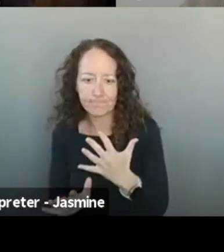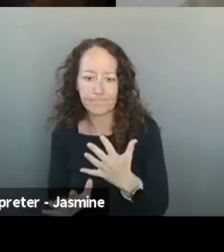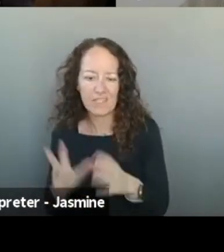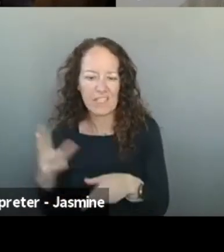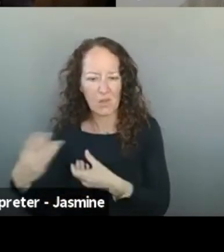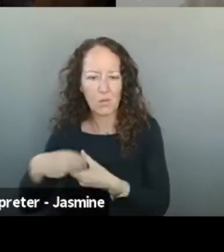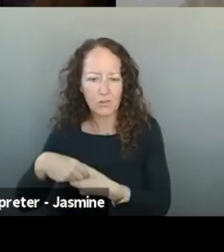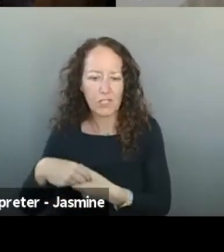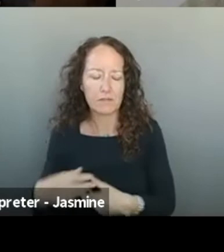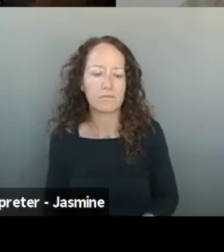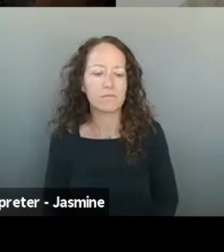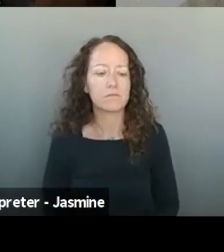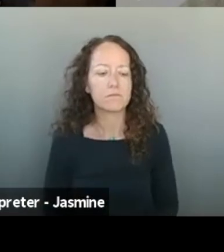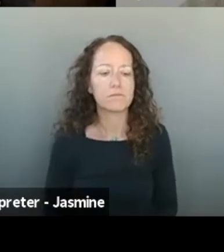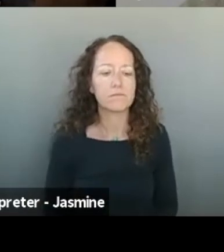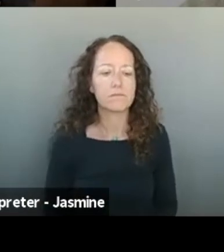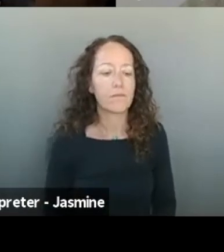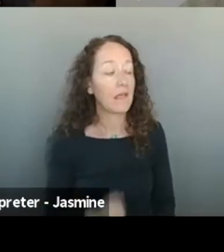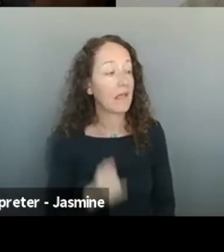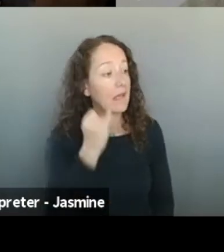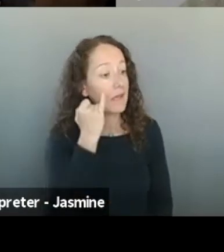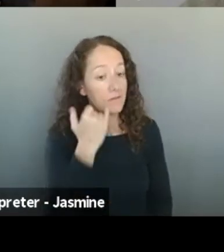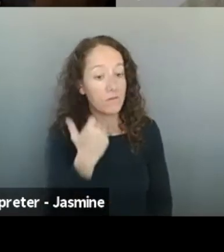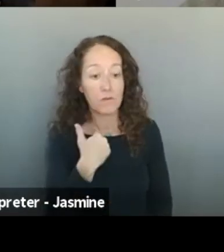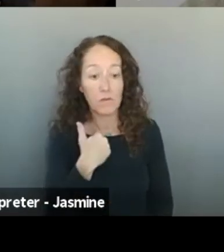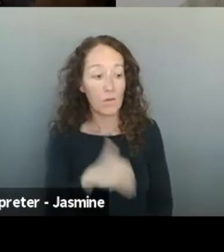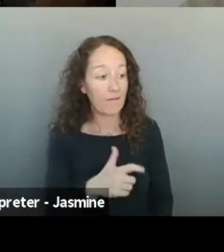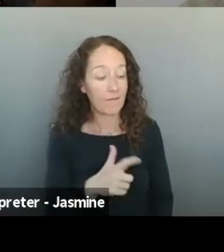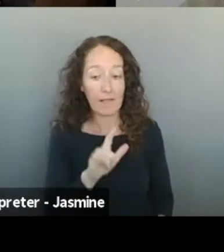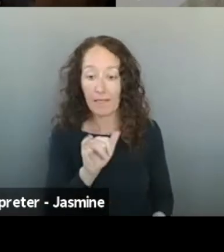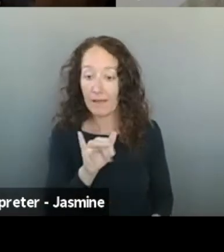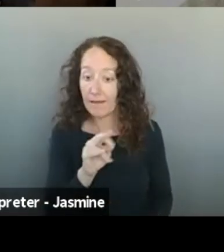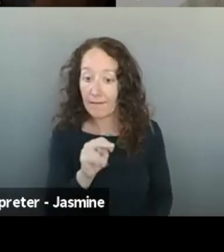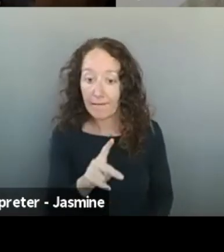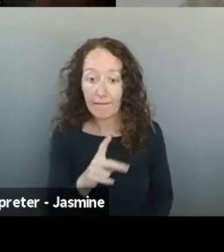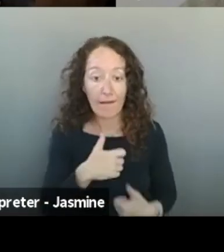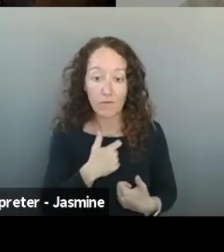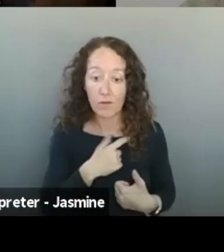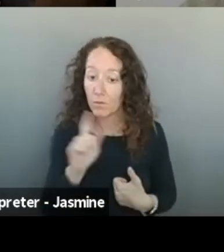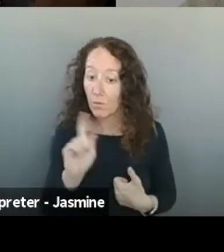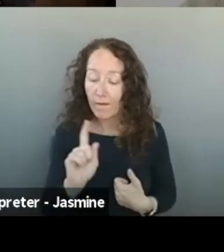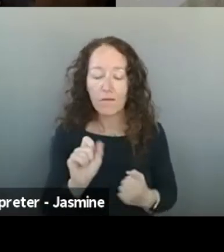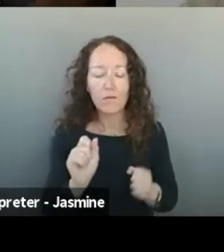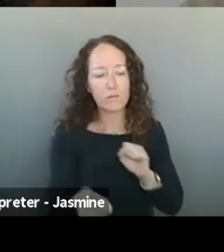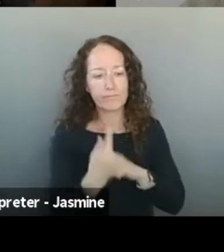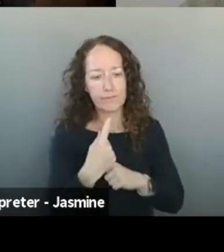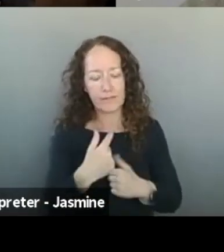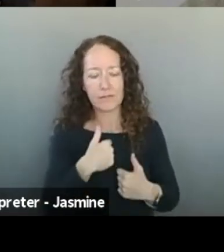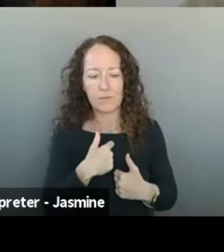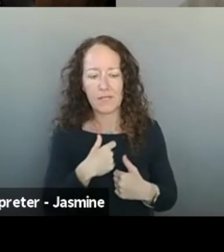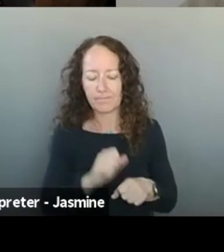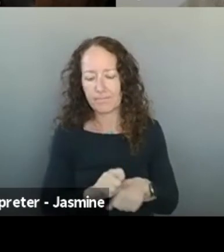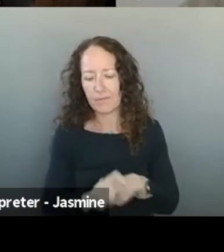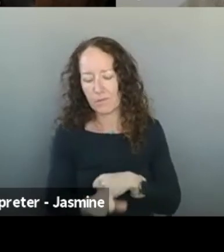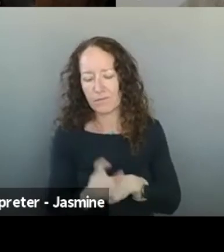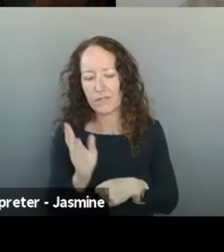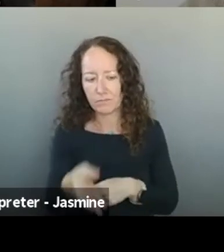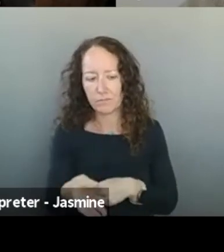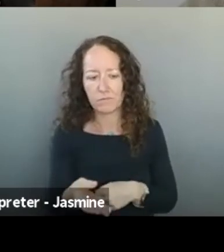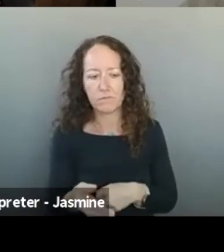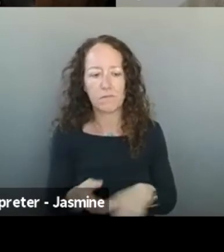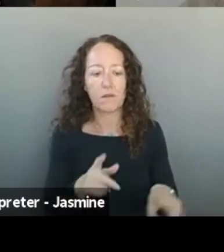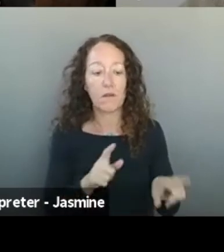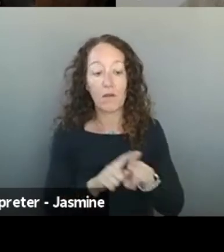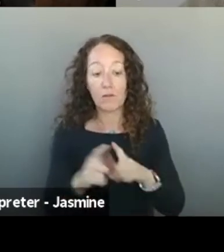links to those either and you would like them, you can simply send me a message, email me, and I will send those over to you. I also want to share